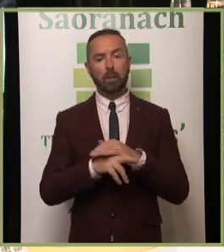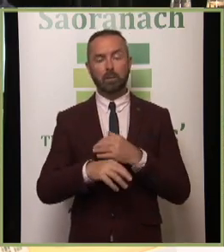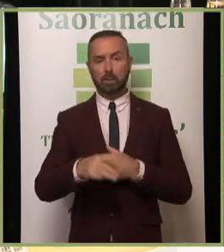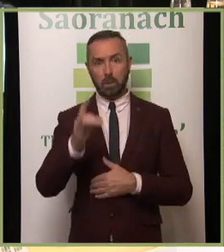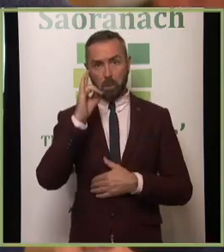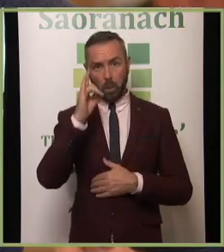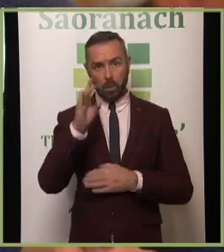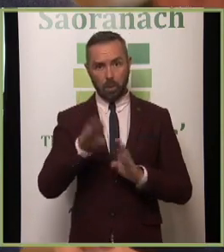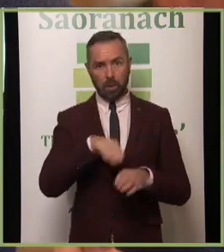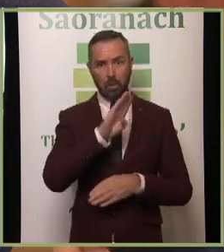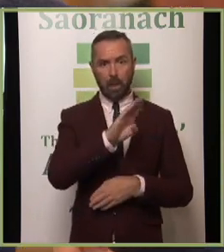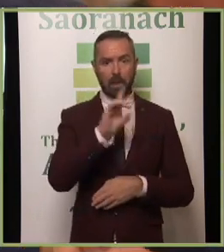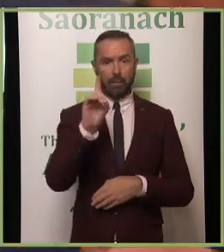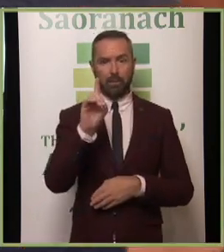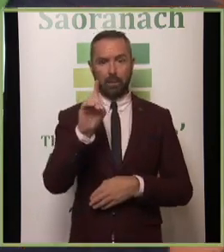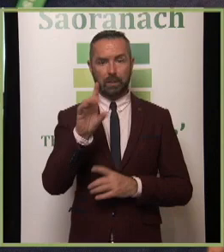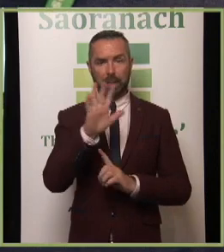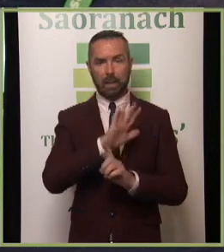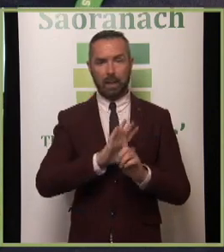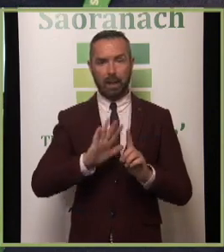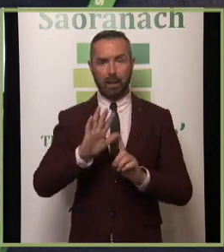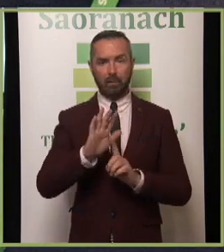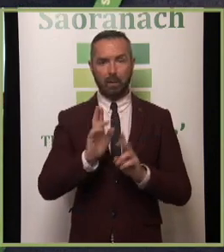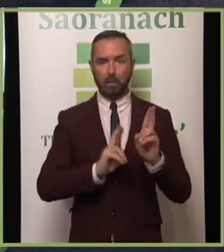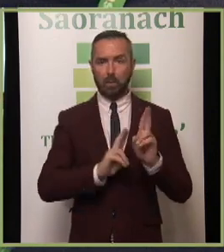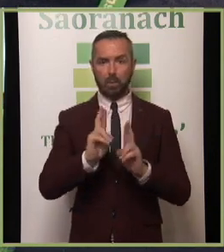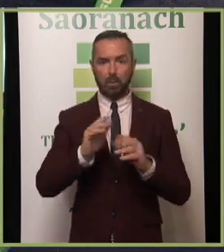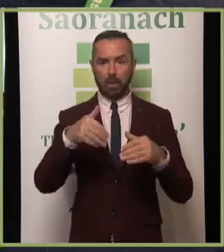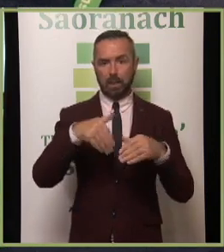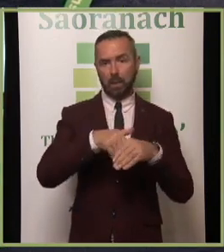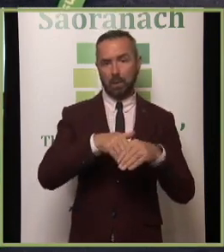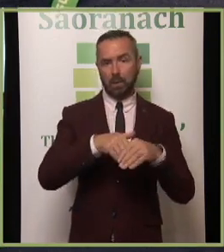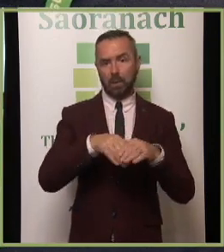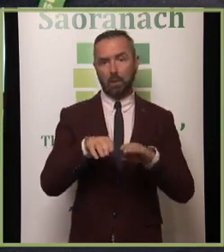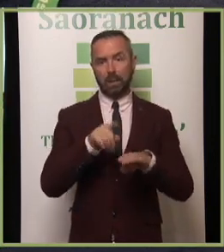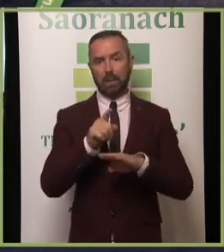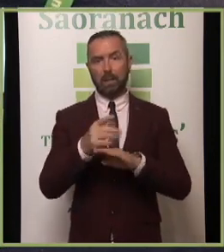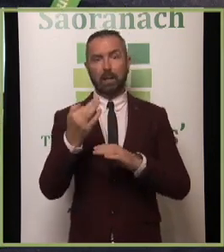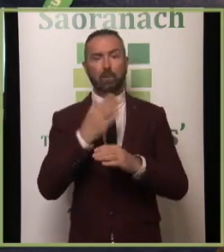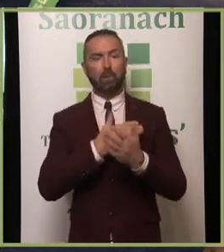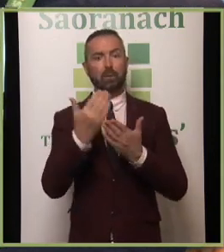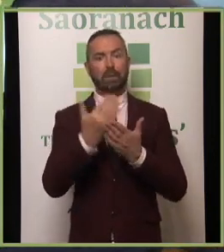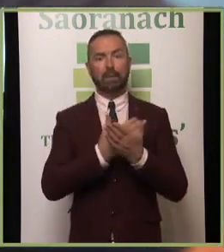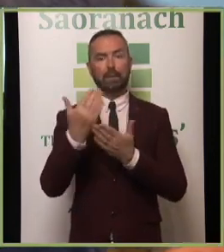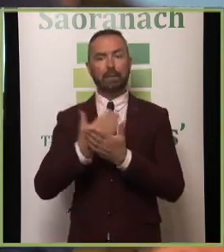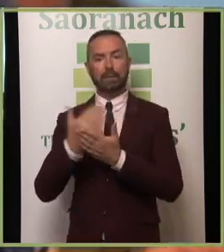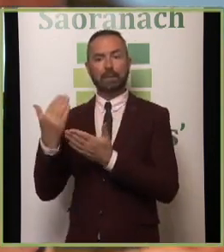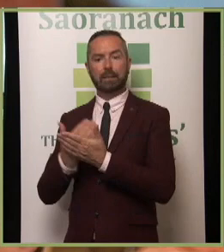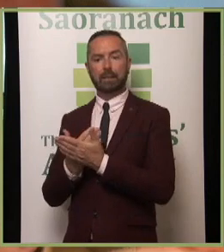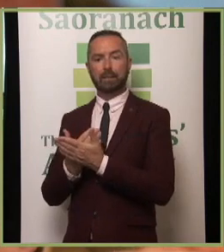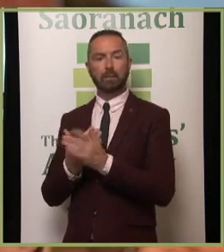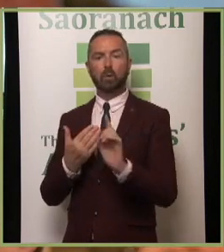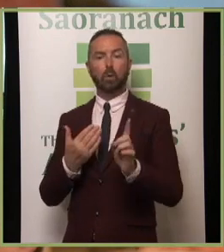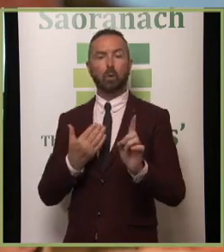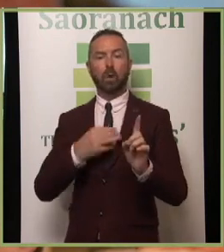that within the biodiversity, then that would be some certification. I think if we start listing people here, we'll get into the weeds. Oh, no, all